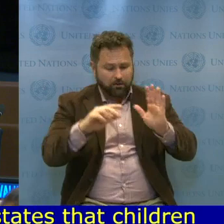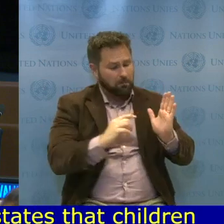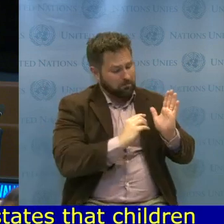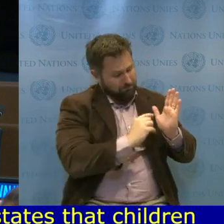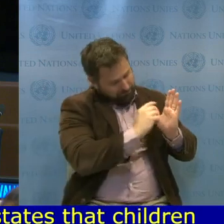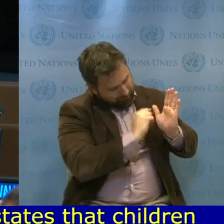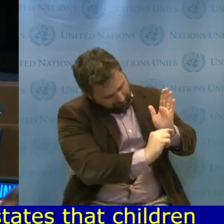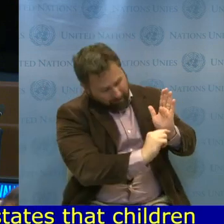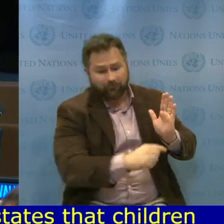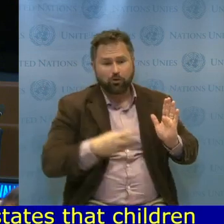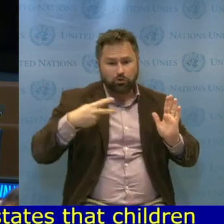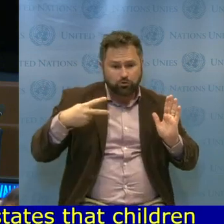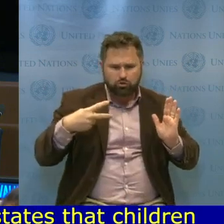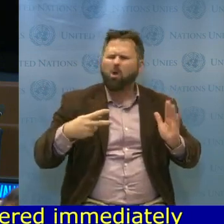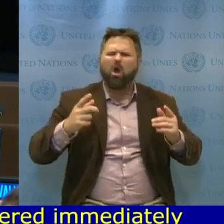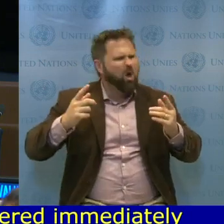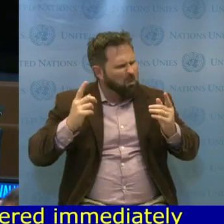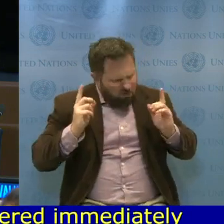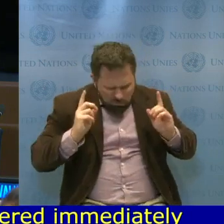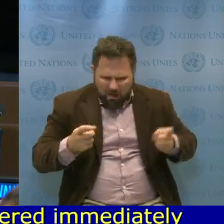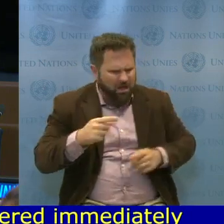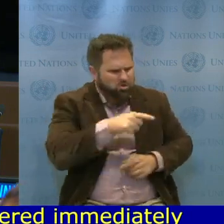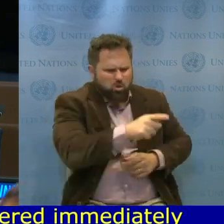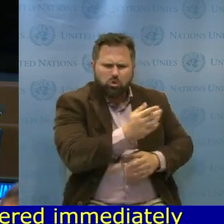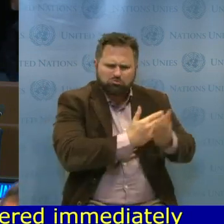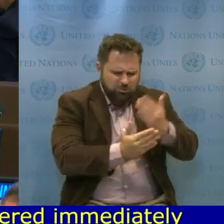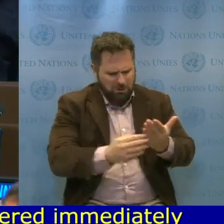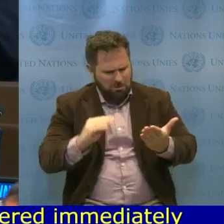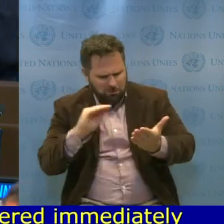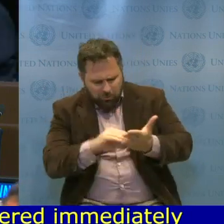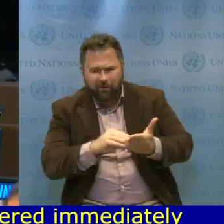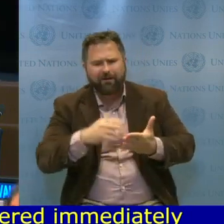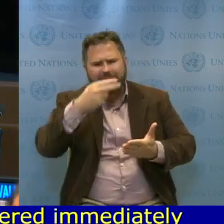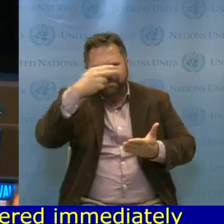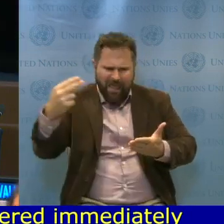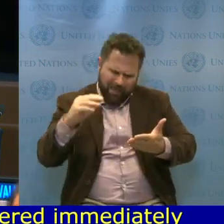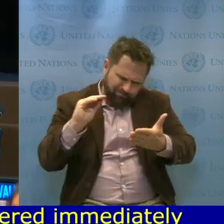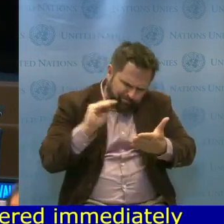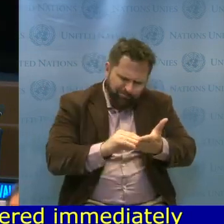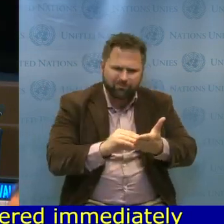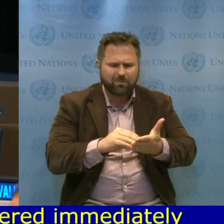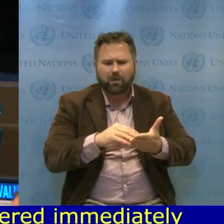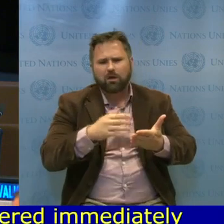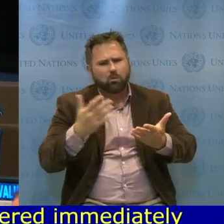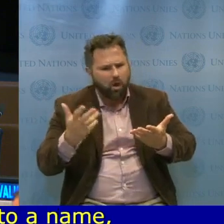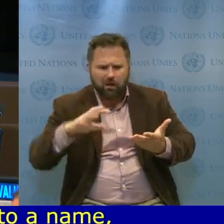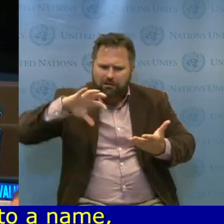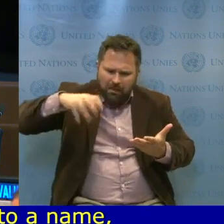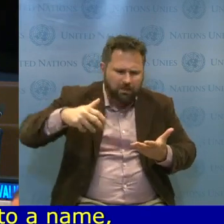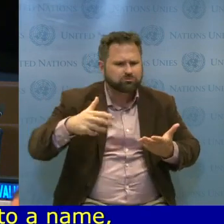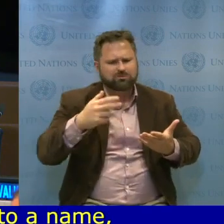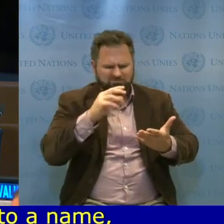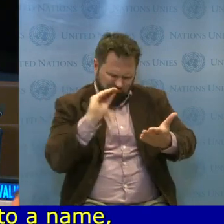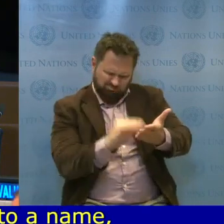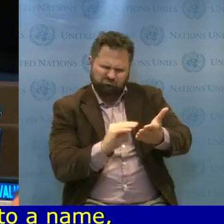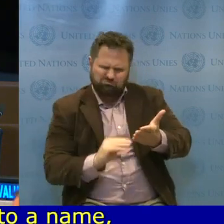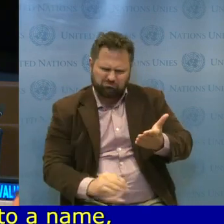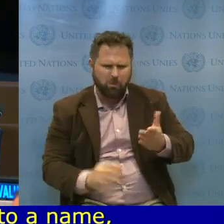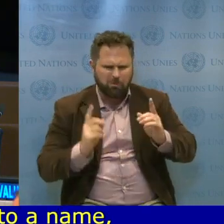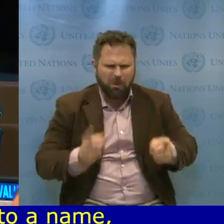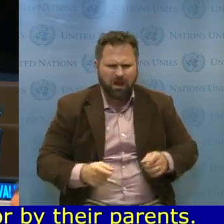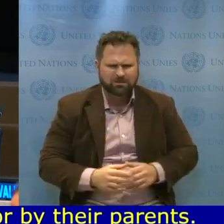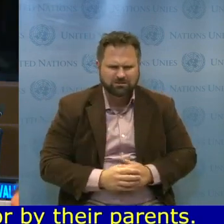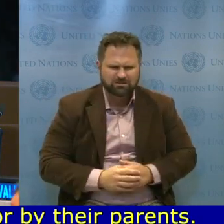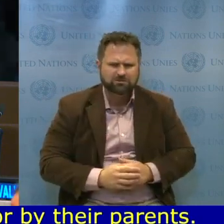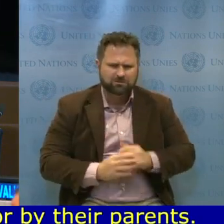being cared for by their parents. Birth registration is a fundamental right recognized by the International Covenant on the Civil and